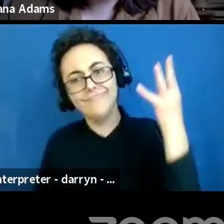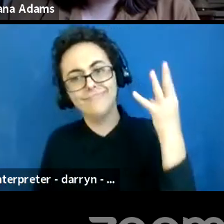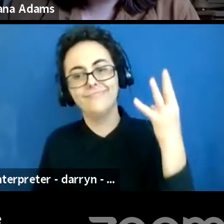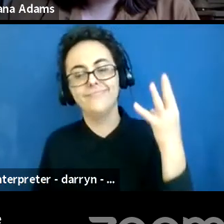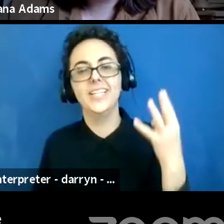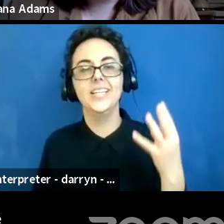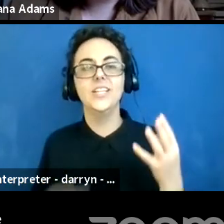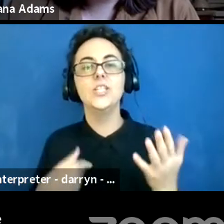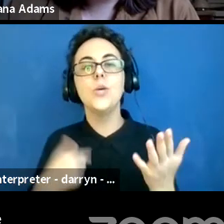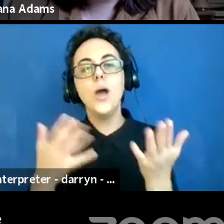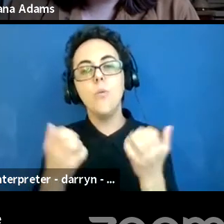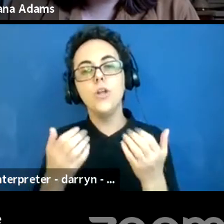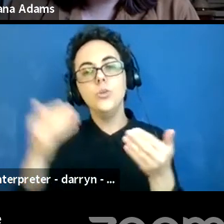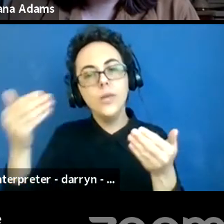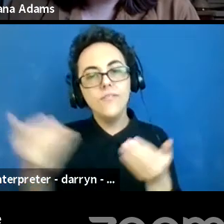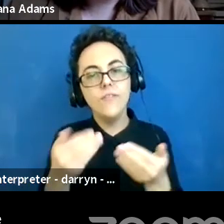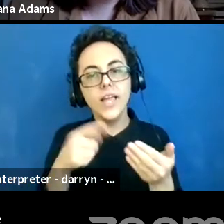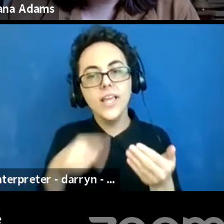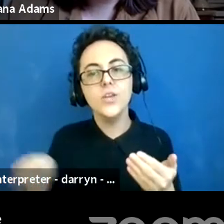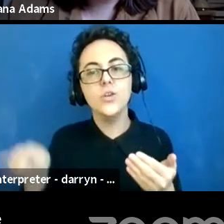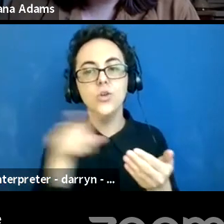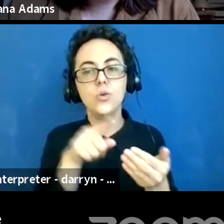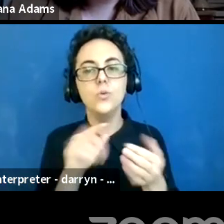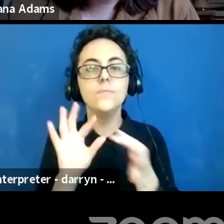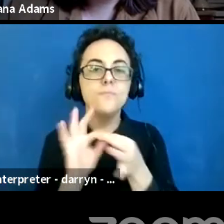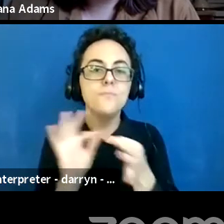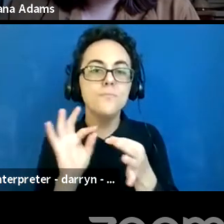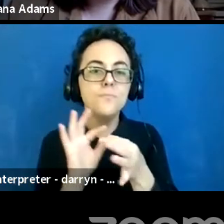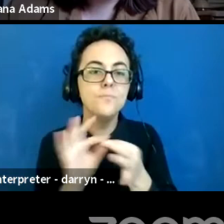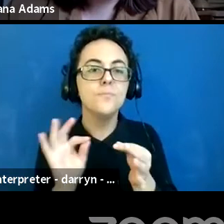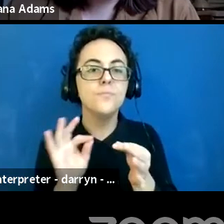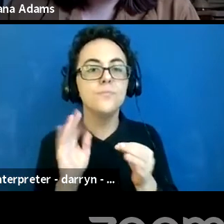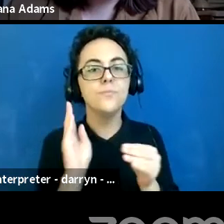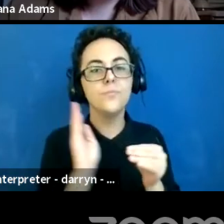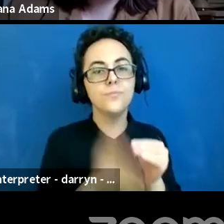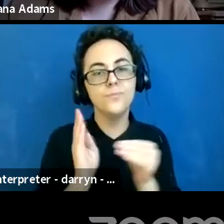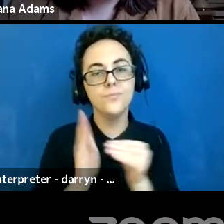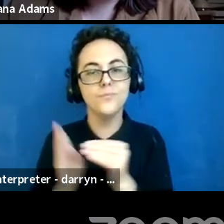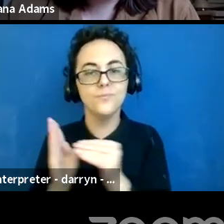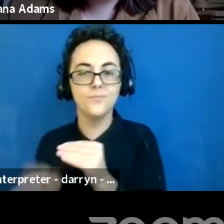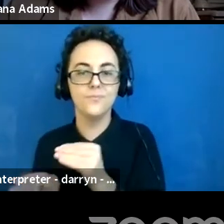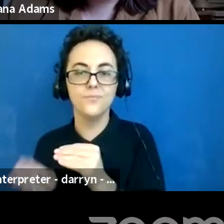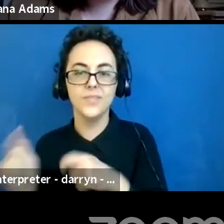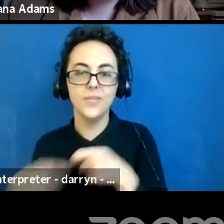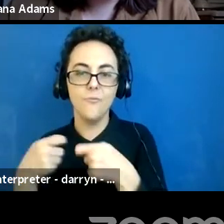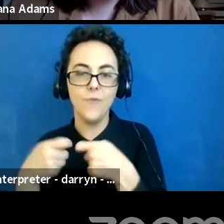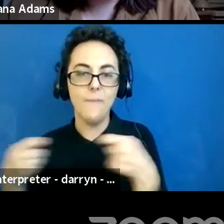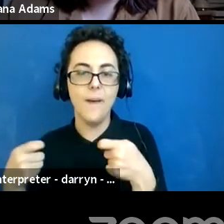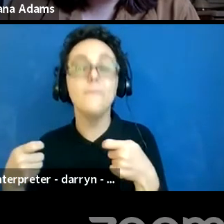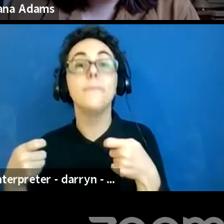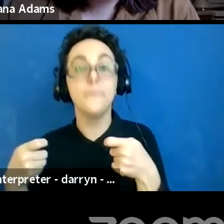if you'd like to close us off, and then I'll hand it over to Josh.